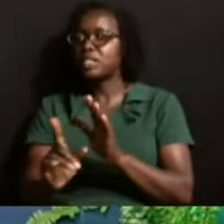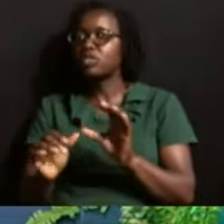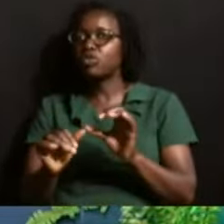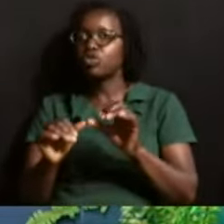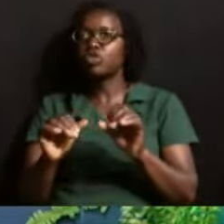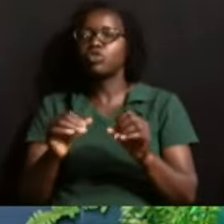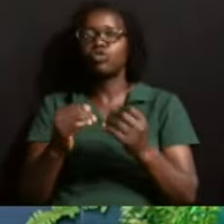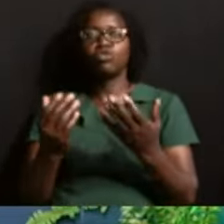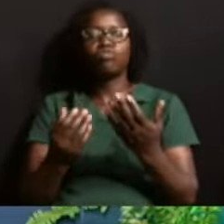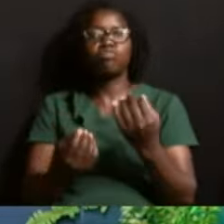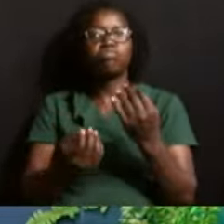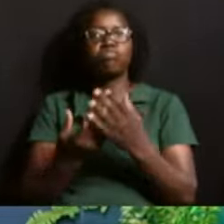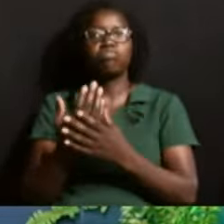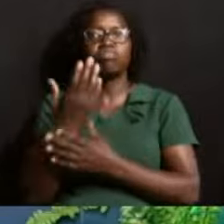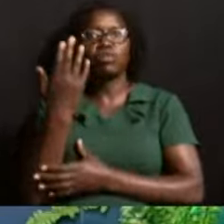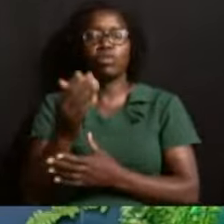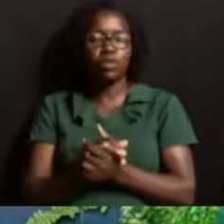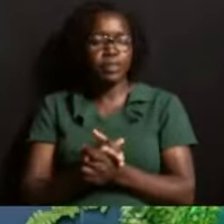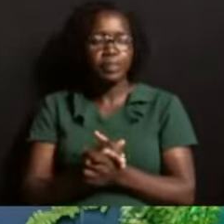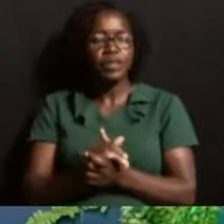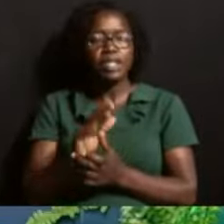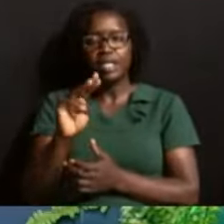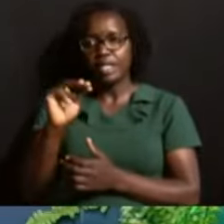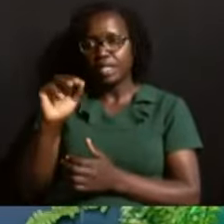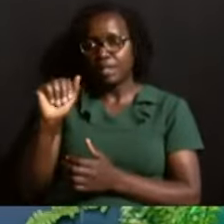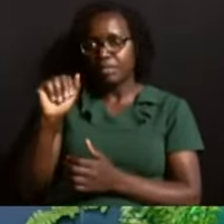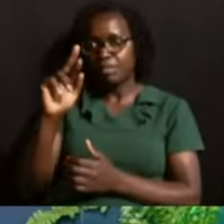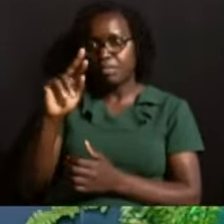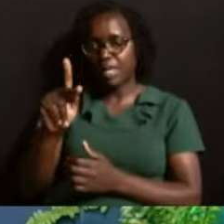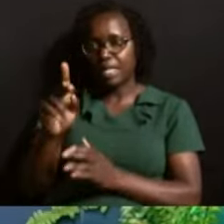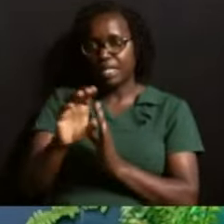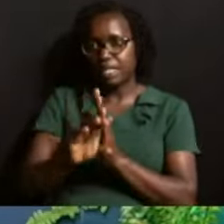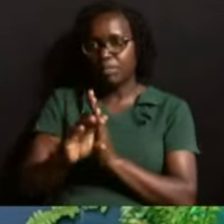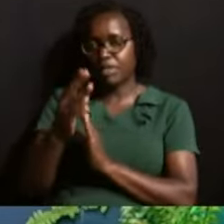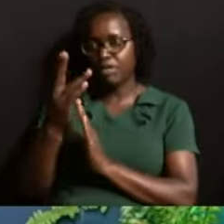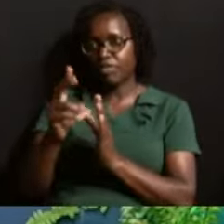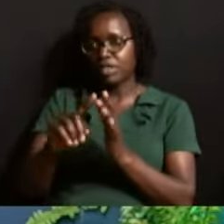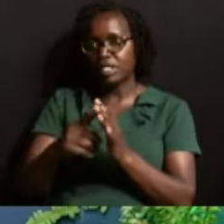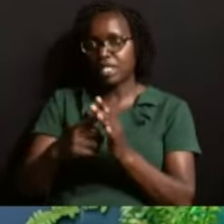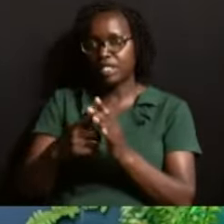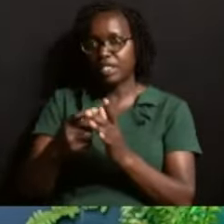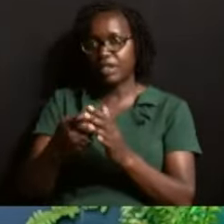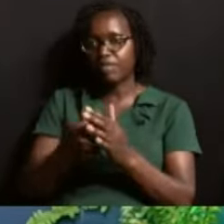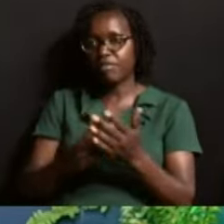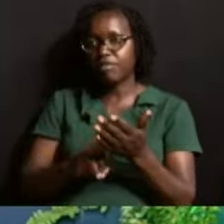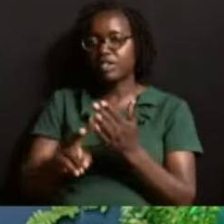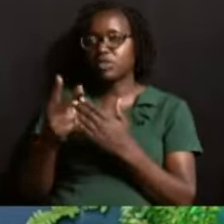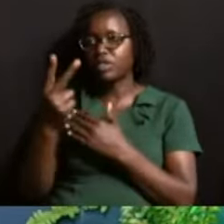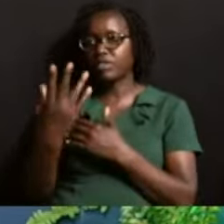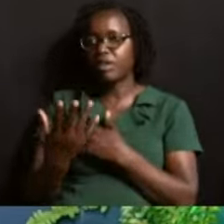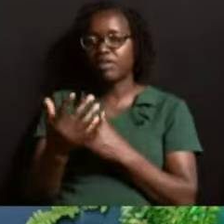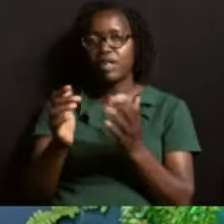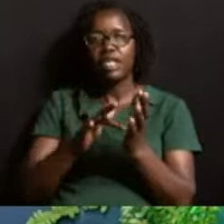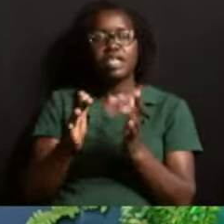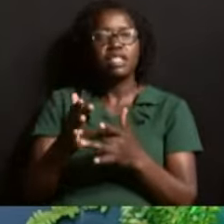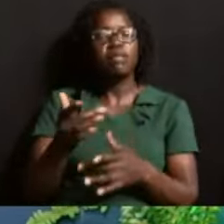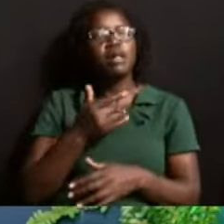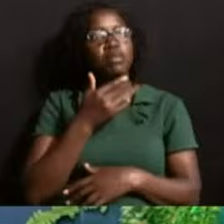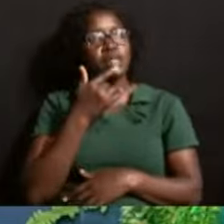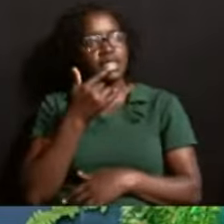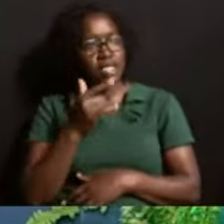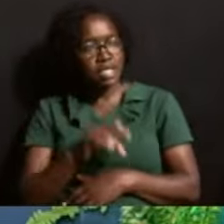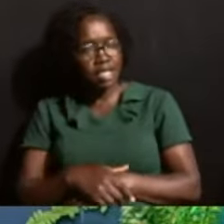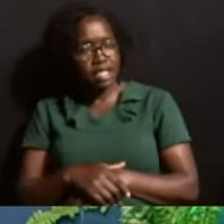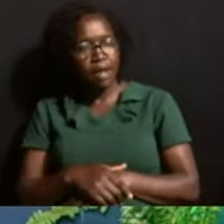flourish. Mark chapter 4, beginning from 35, the Bible says, on